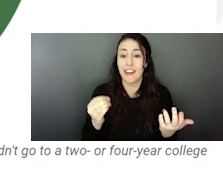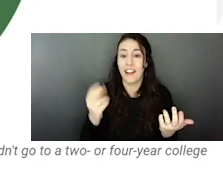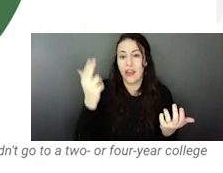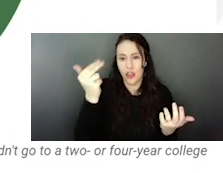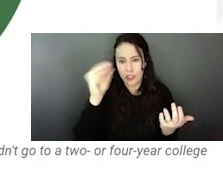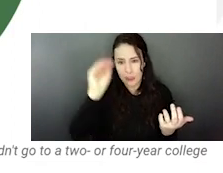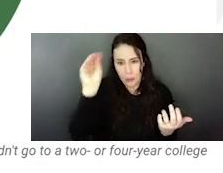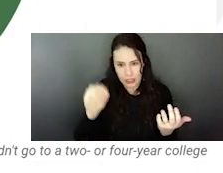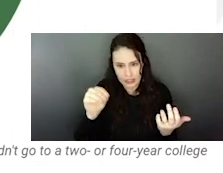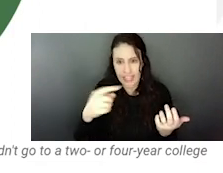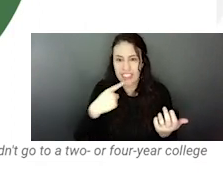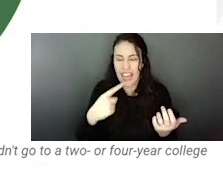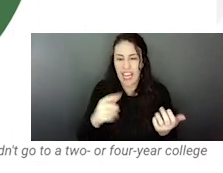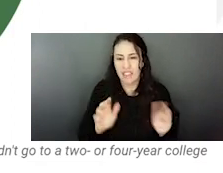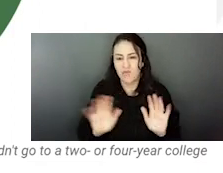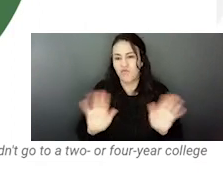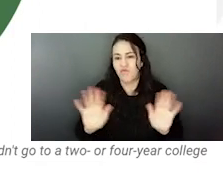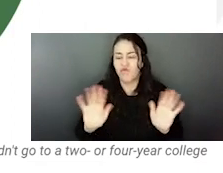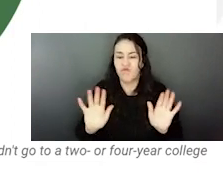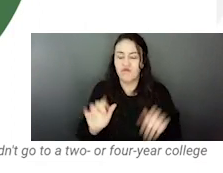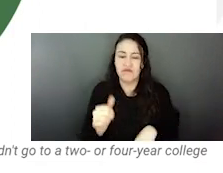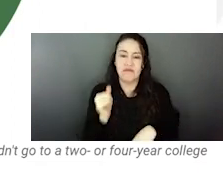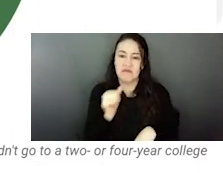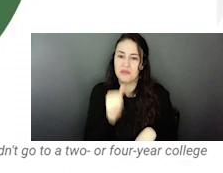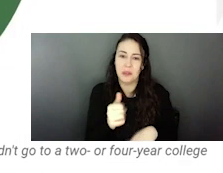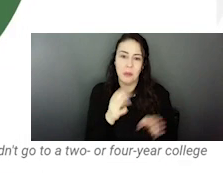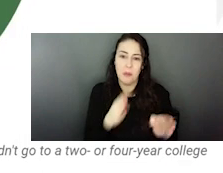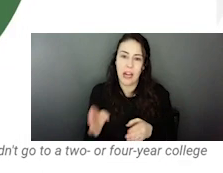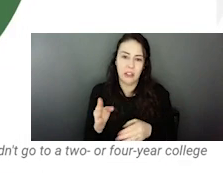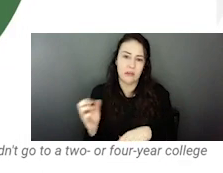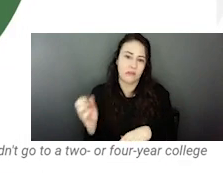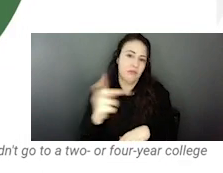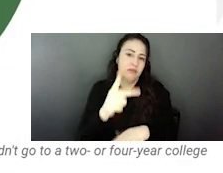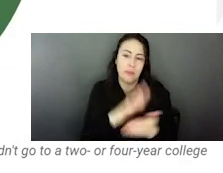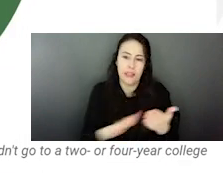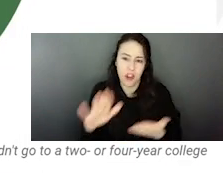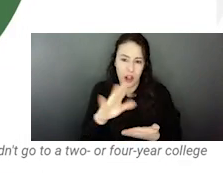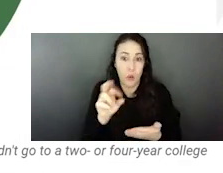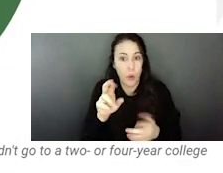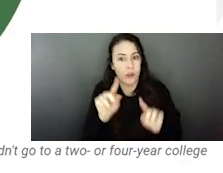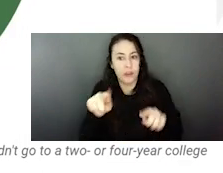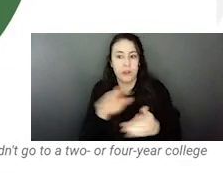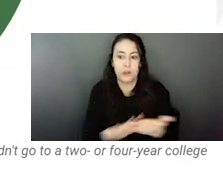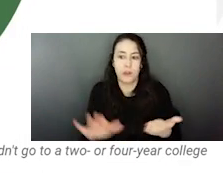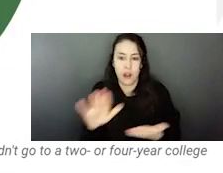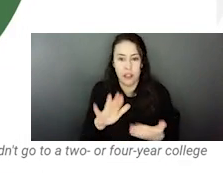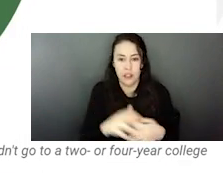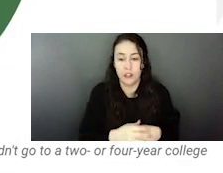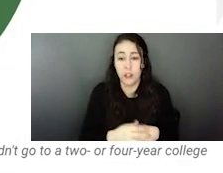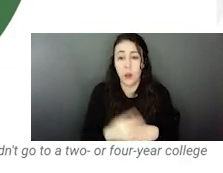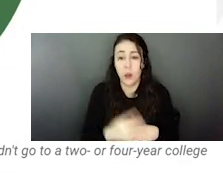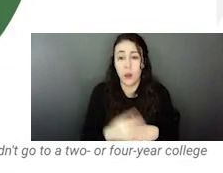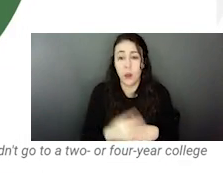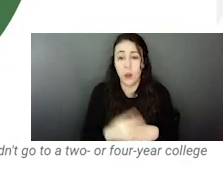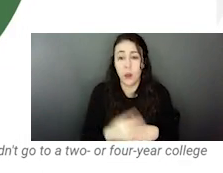saying they do not intend to go to or return to college. And while those 2 green bars are